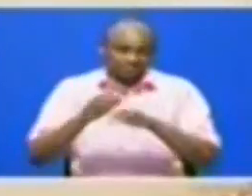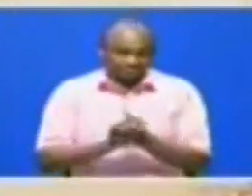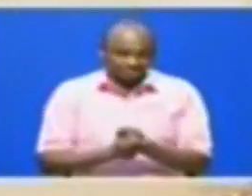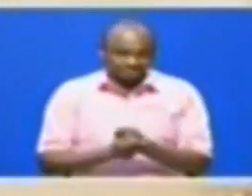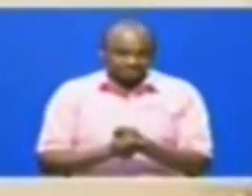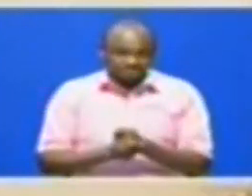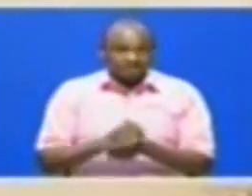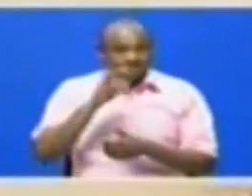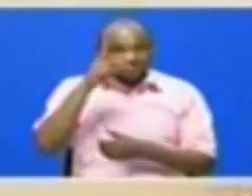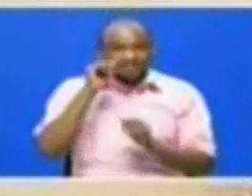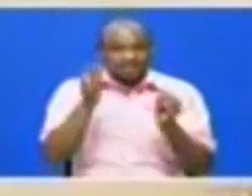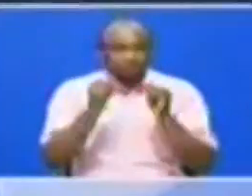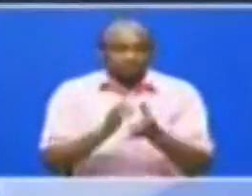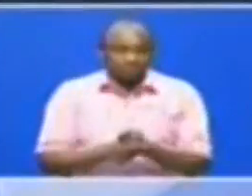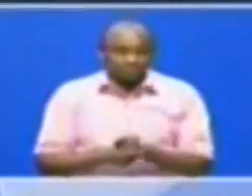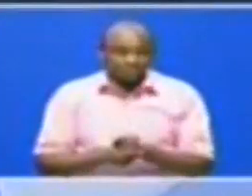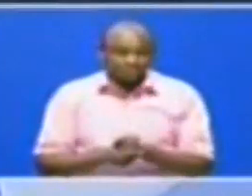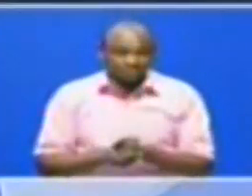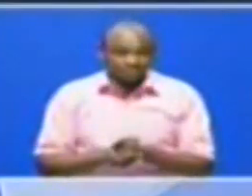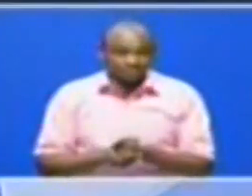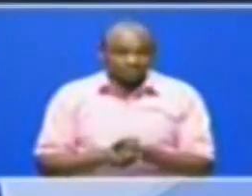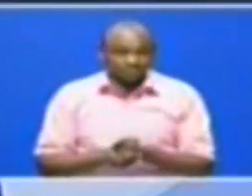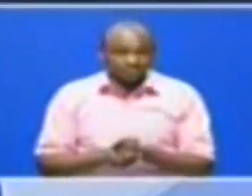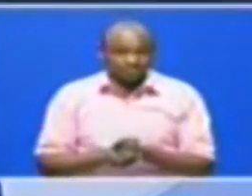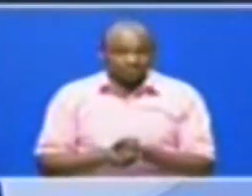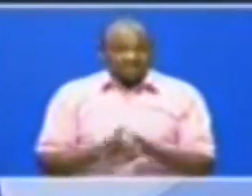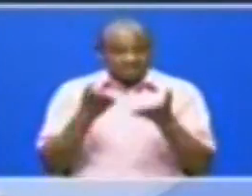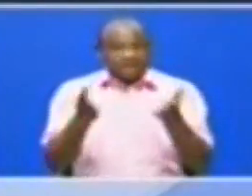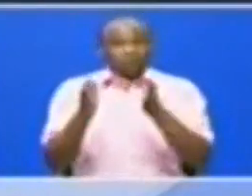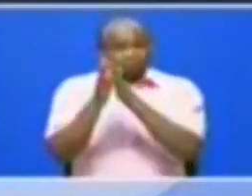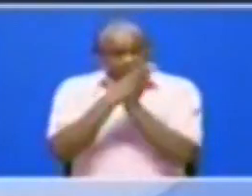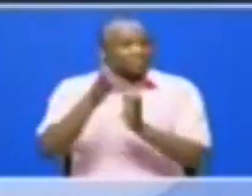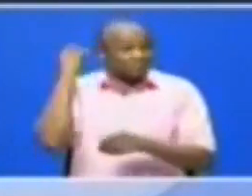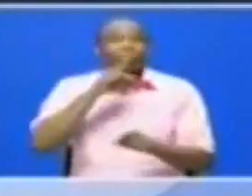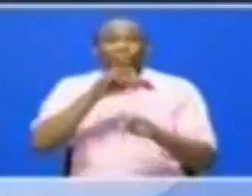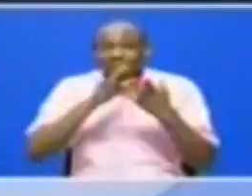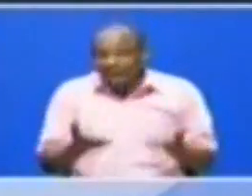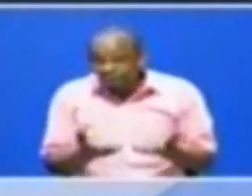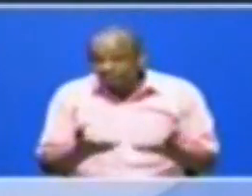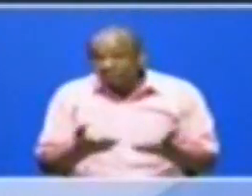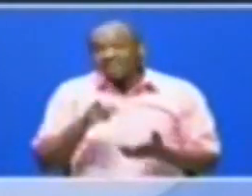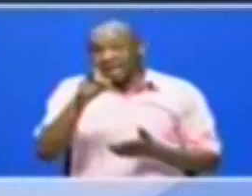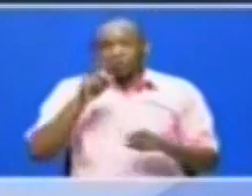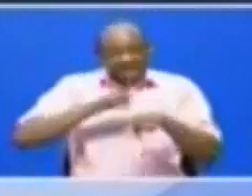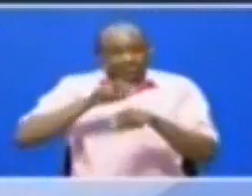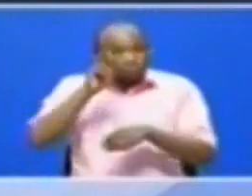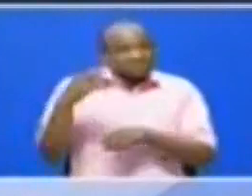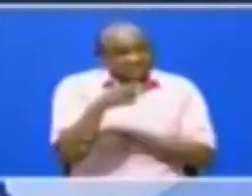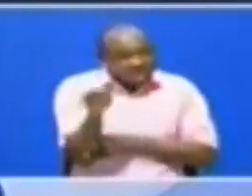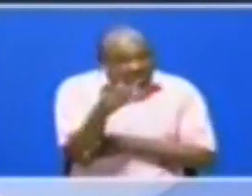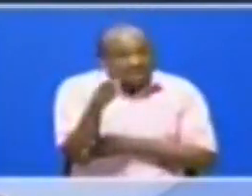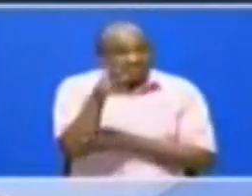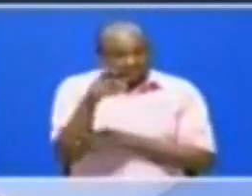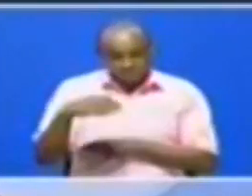B, KTN News. Well, over to the story that I'd promised you earlier, and the sight of a snake slithering